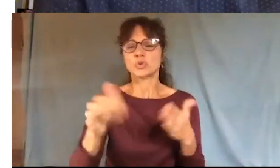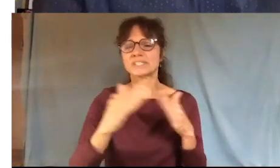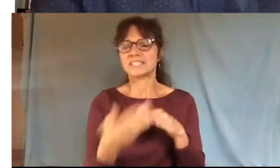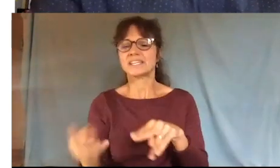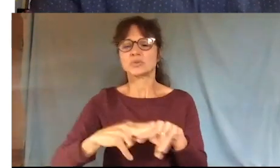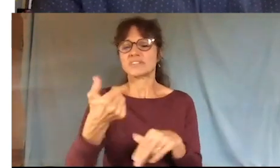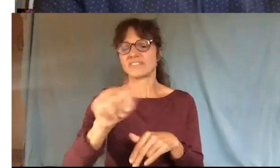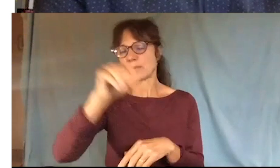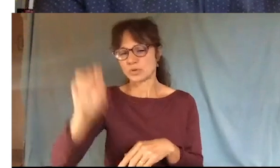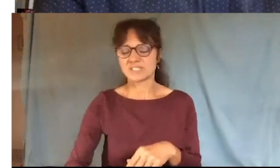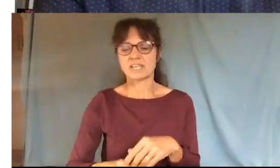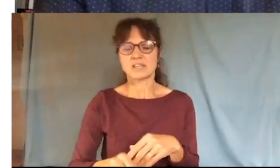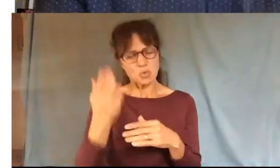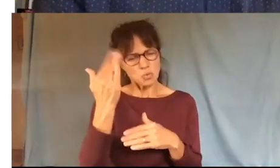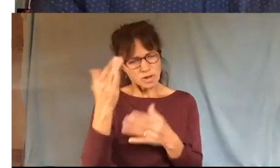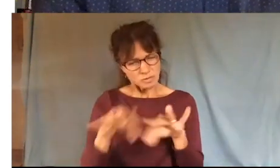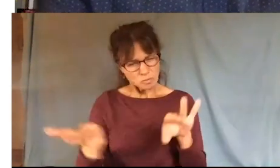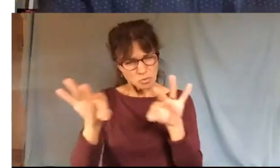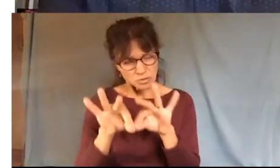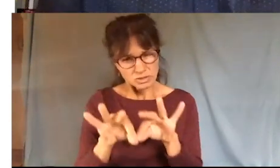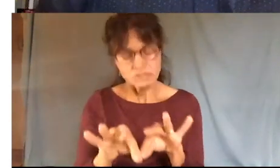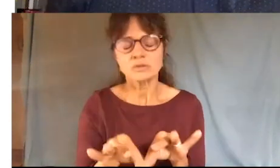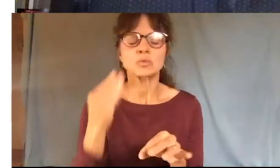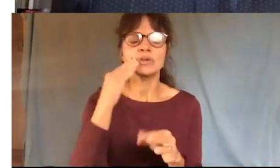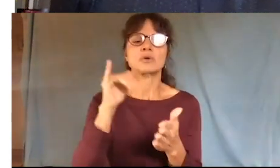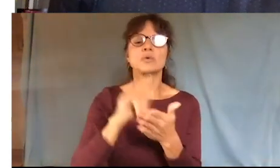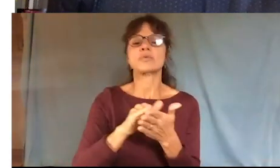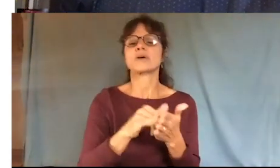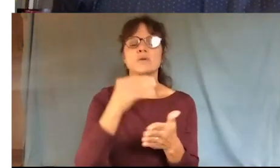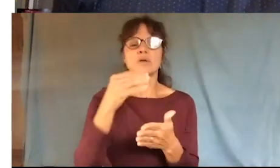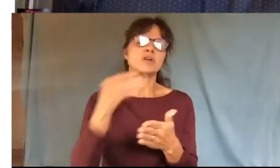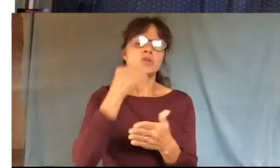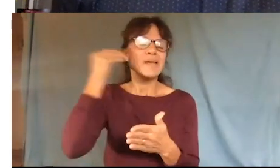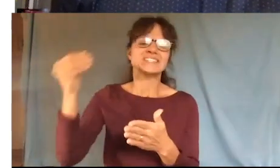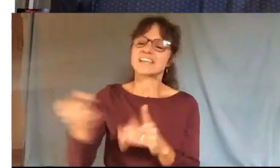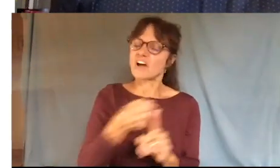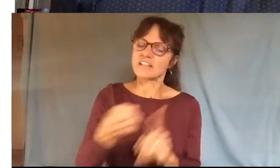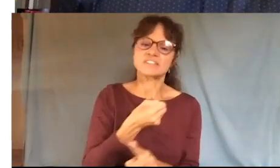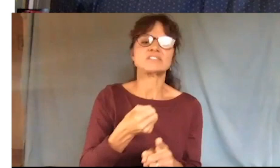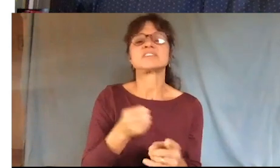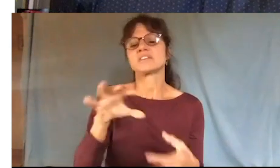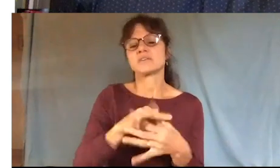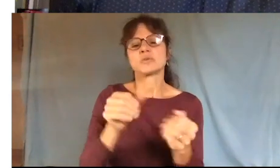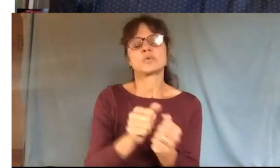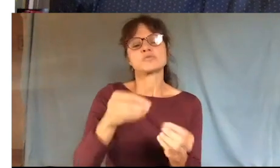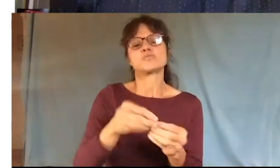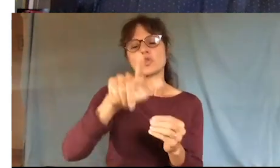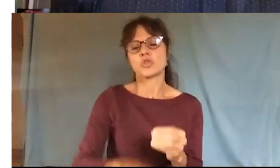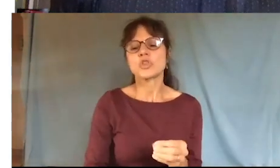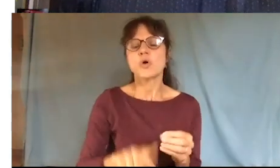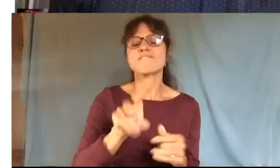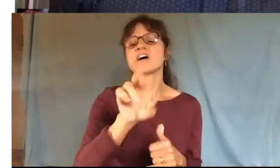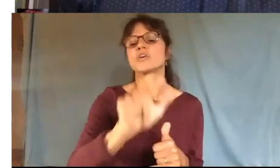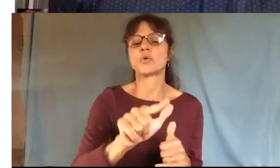of 10%. And why this is important is because we know that domestic violence is associated with lower antiretroviral therapy